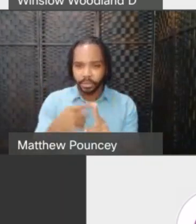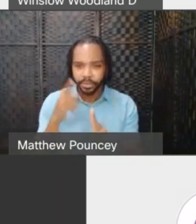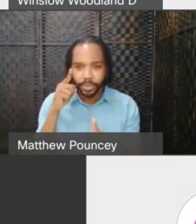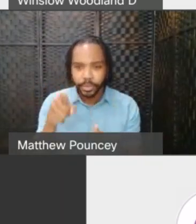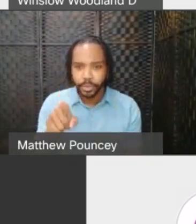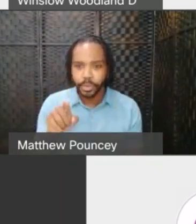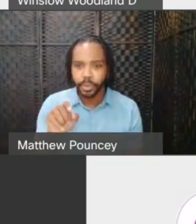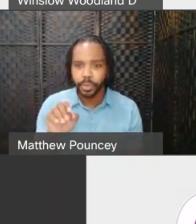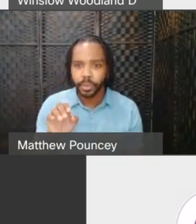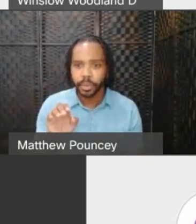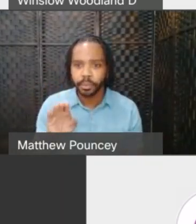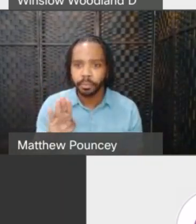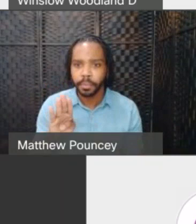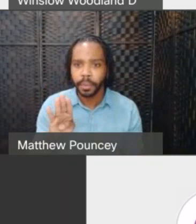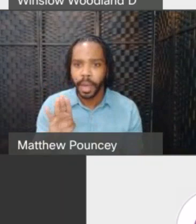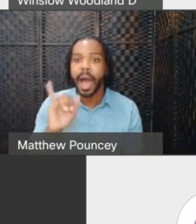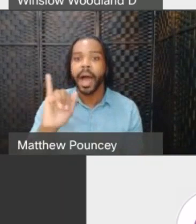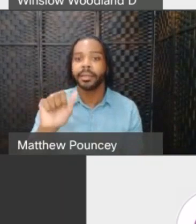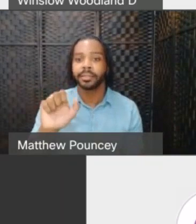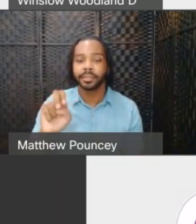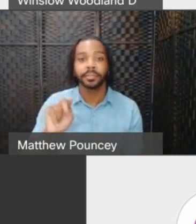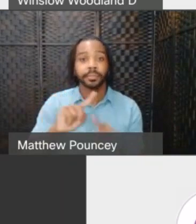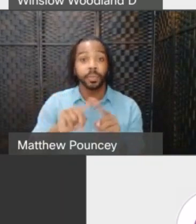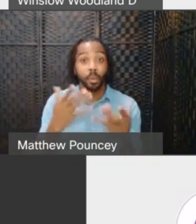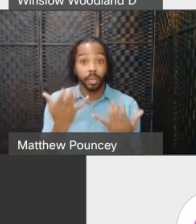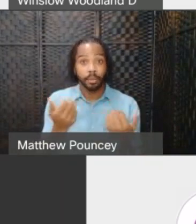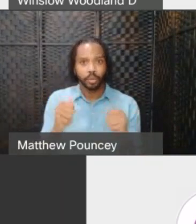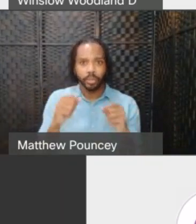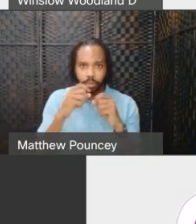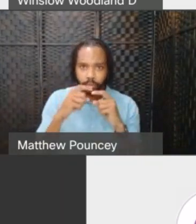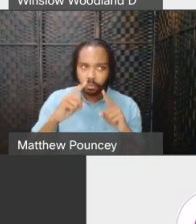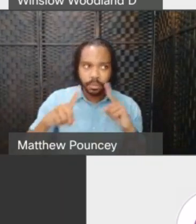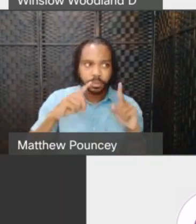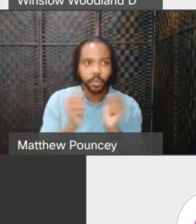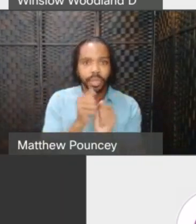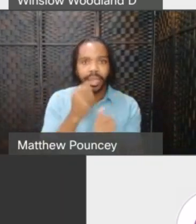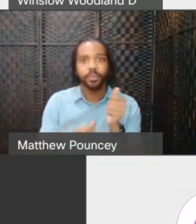are trying to email right now to everyone on the call that regulation